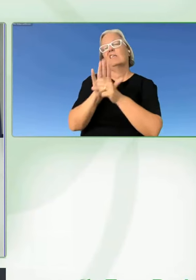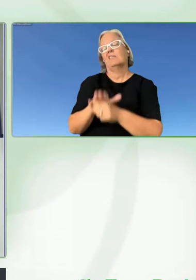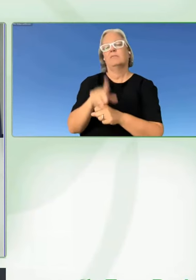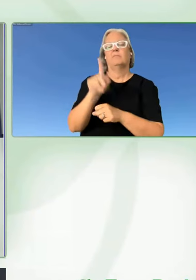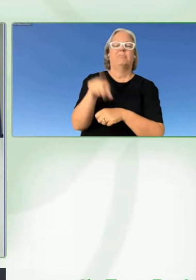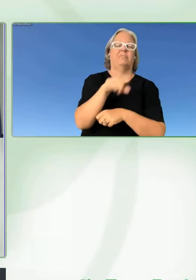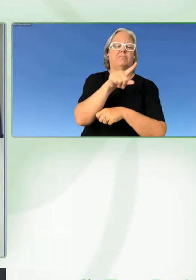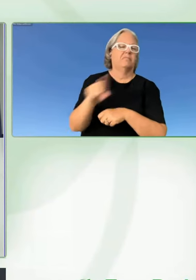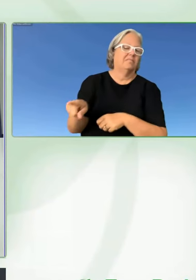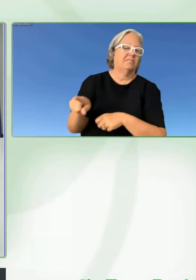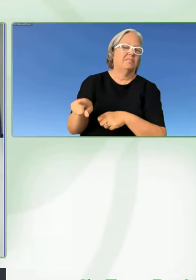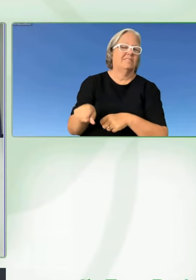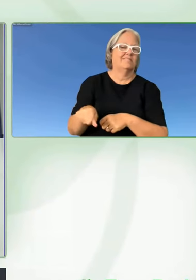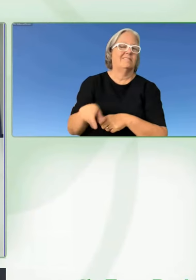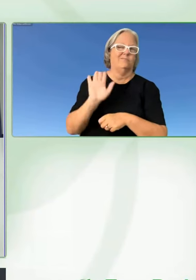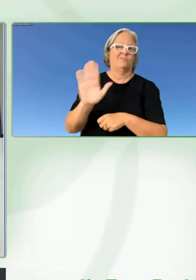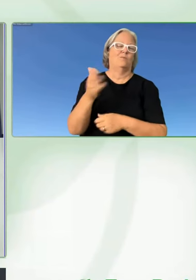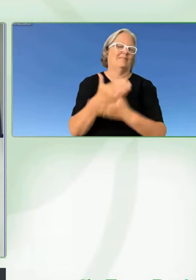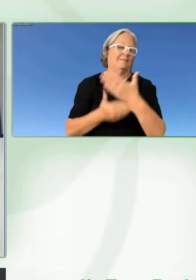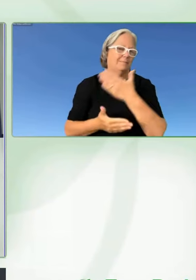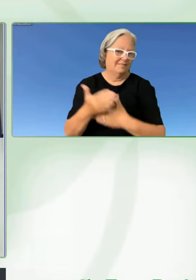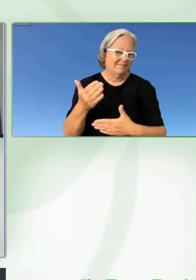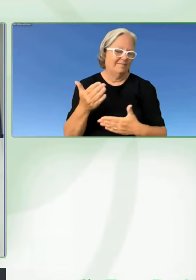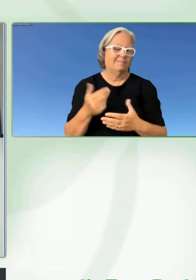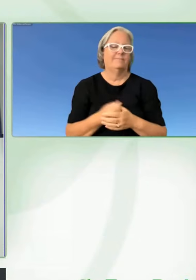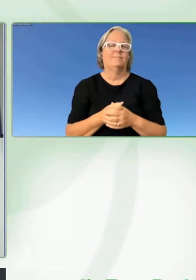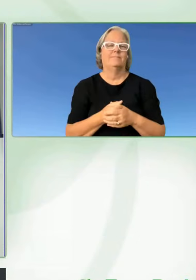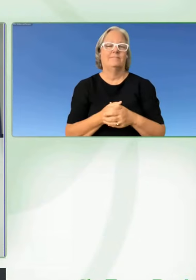material scope of this directive